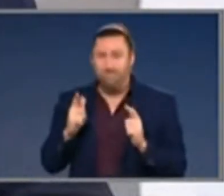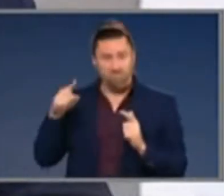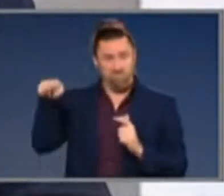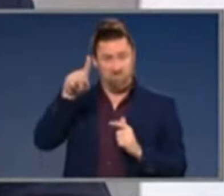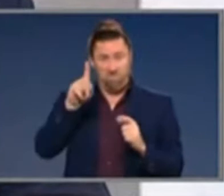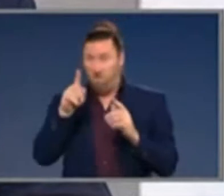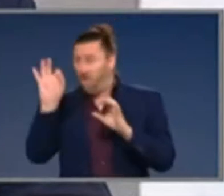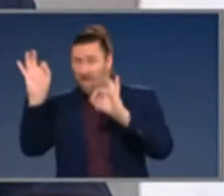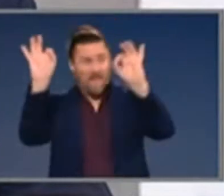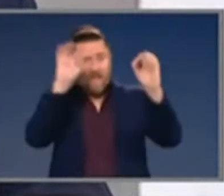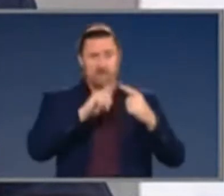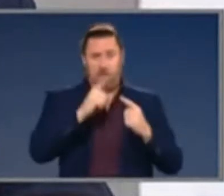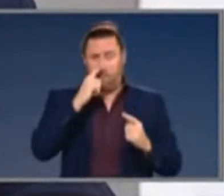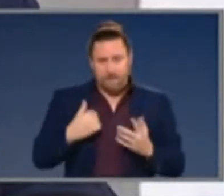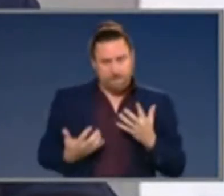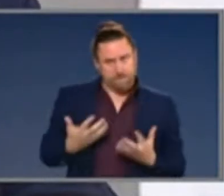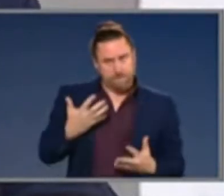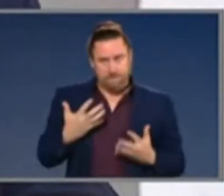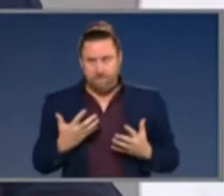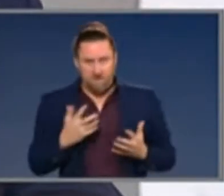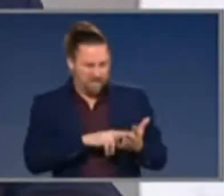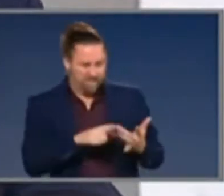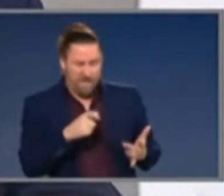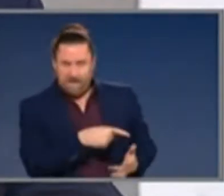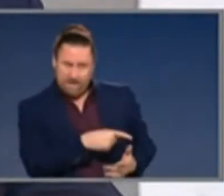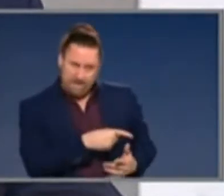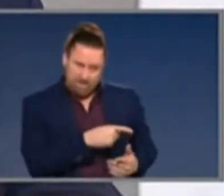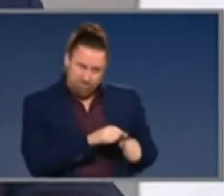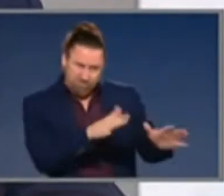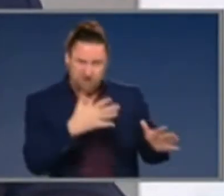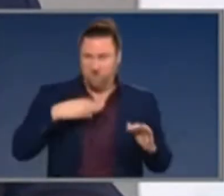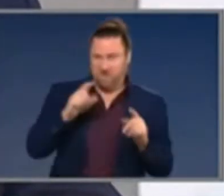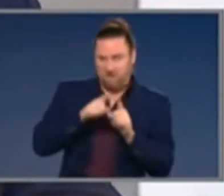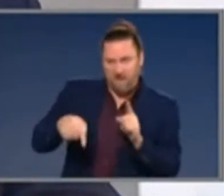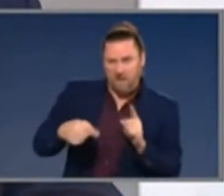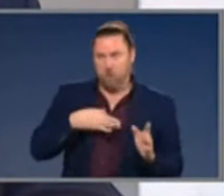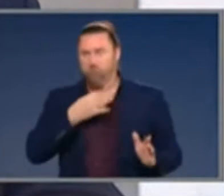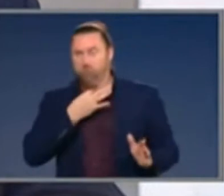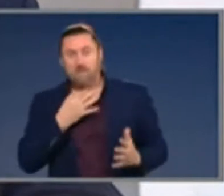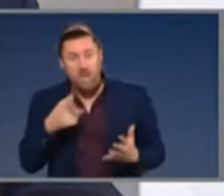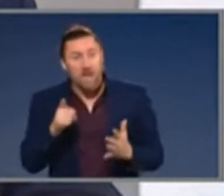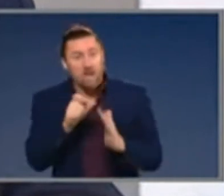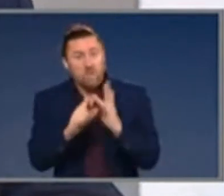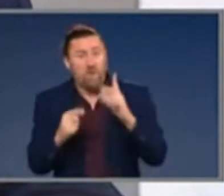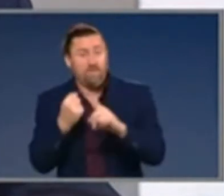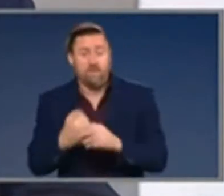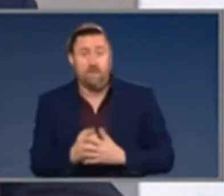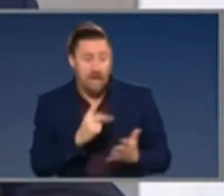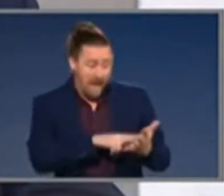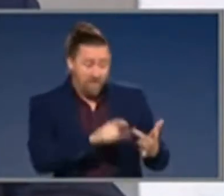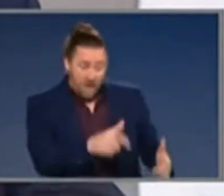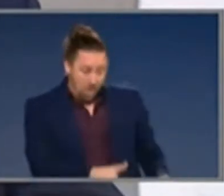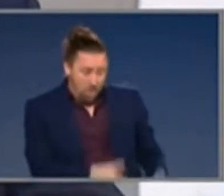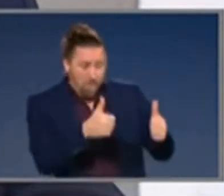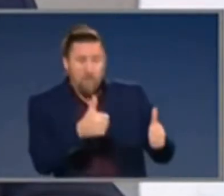aren't affected by COVID in the same way that Victoria has. So that's what I mean when I say Australia wins when Victoria